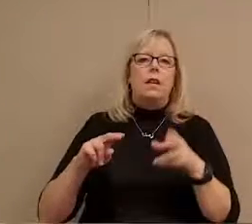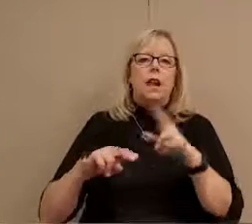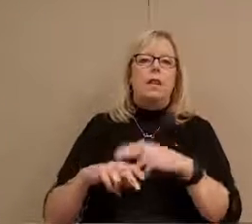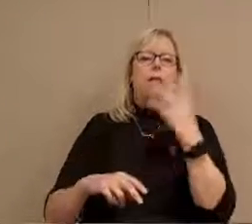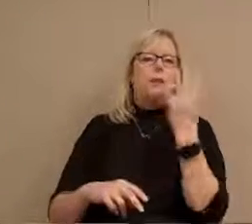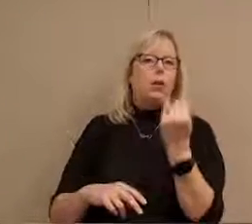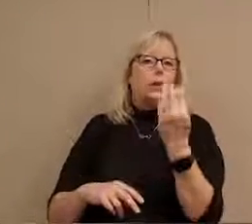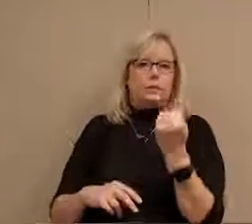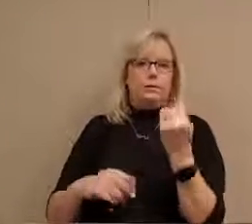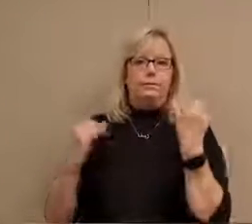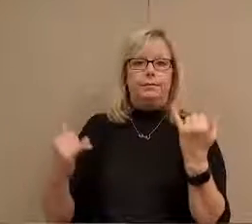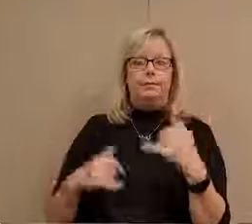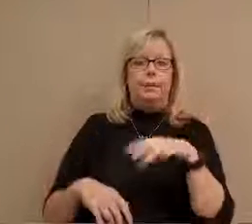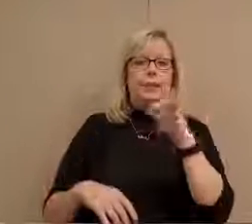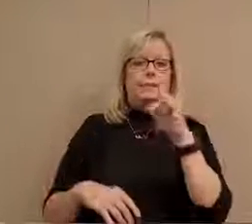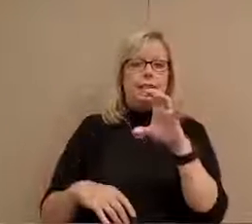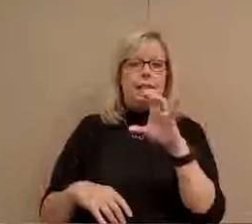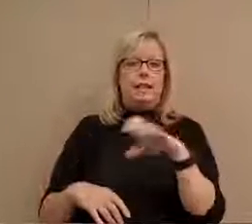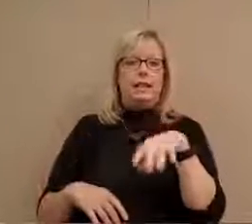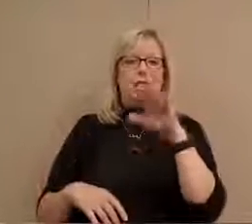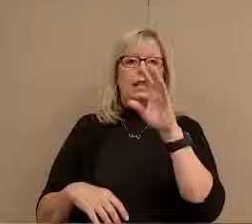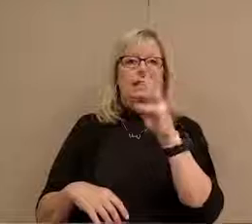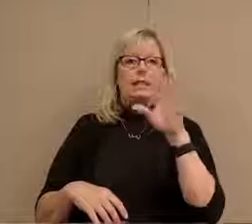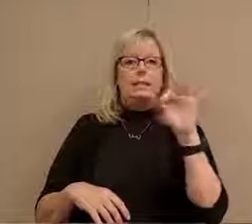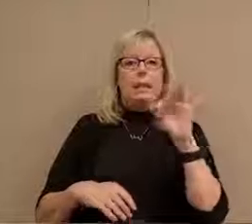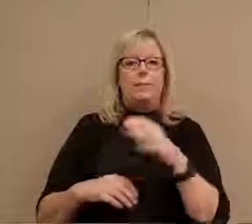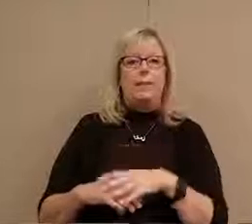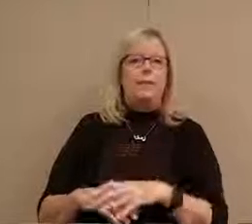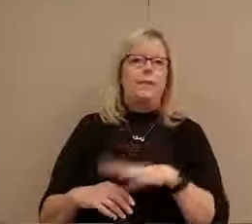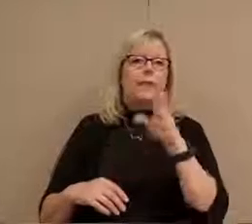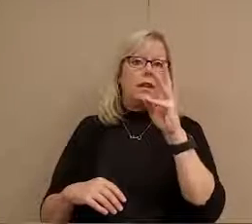up 14 to 769.